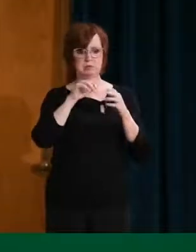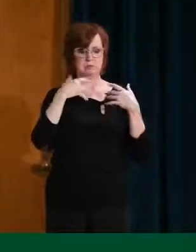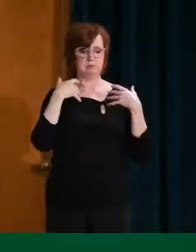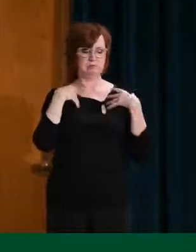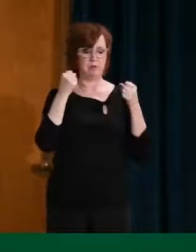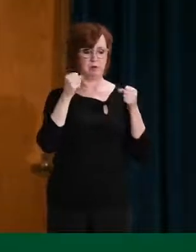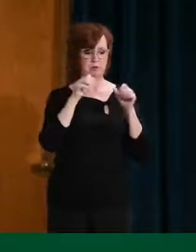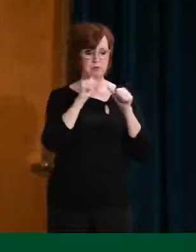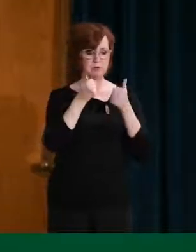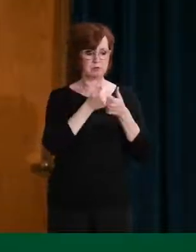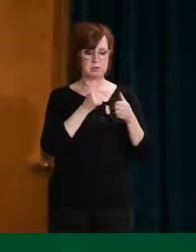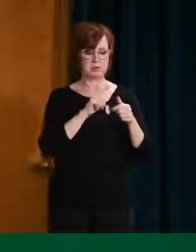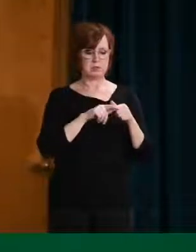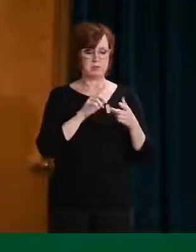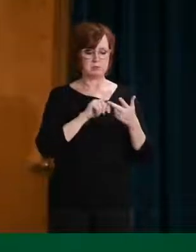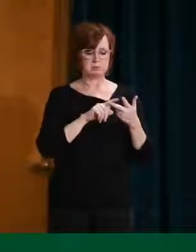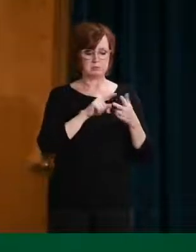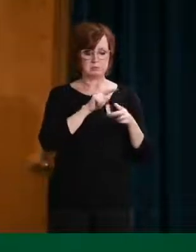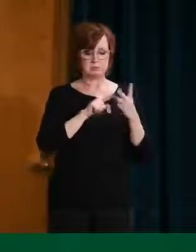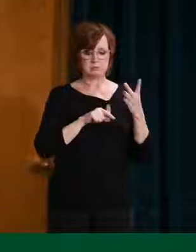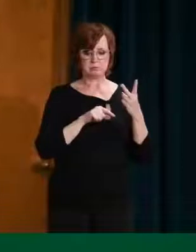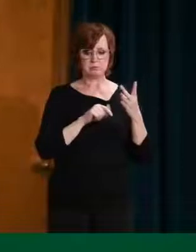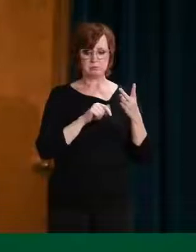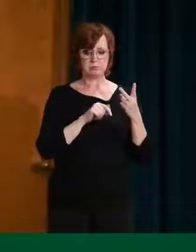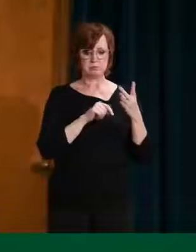was out of compliance, if you will, with the